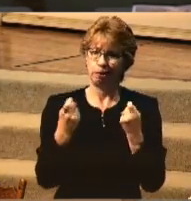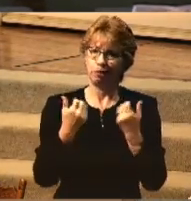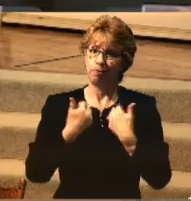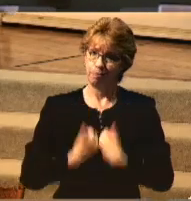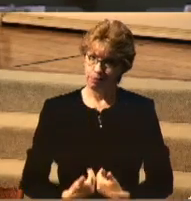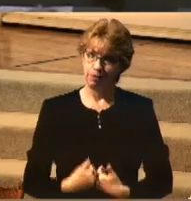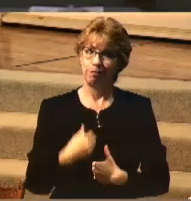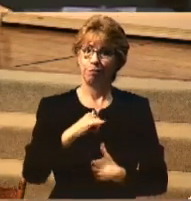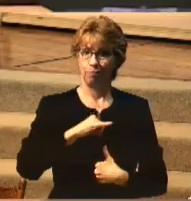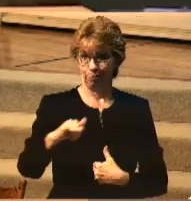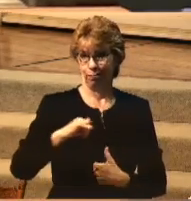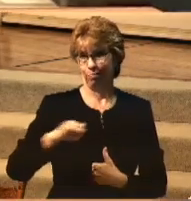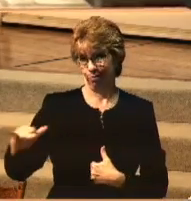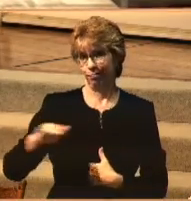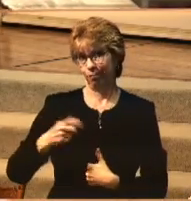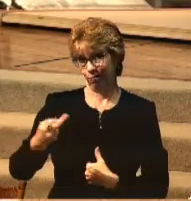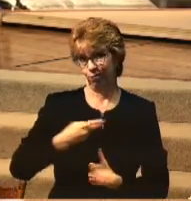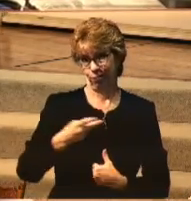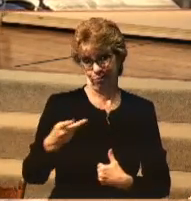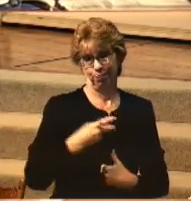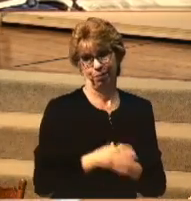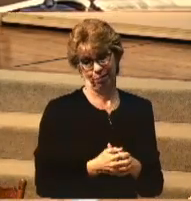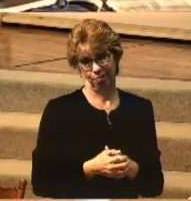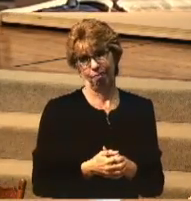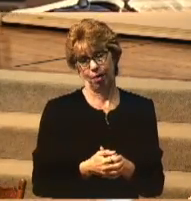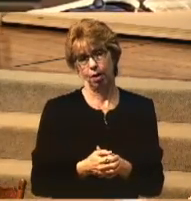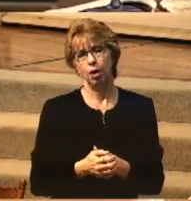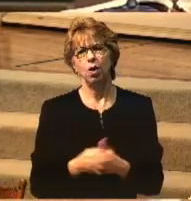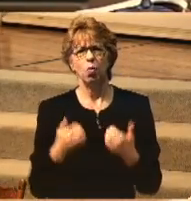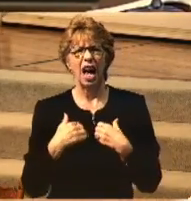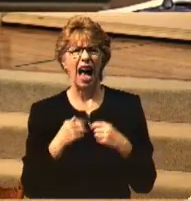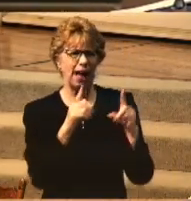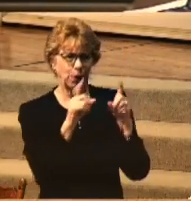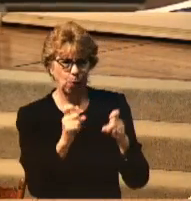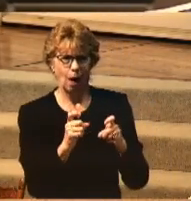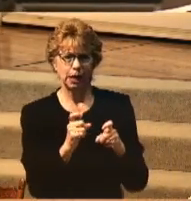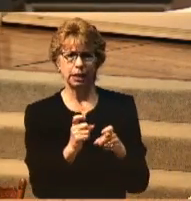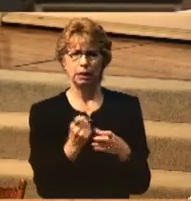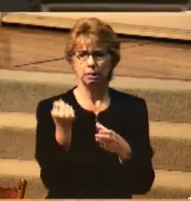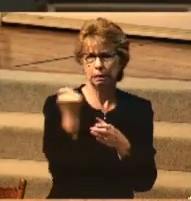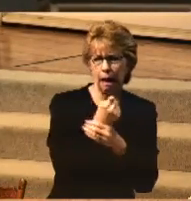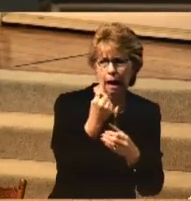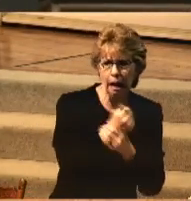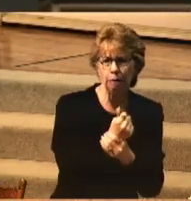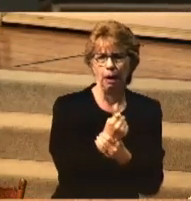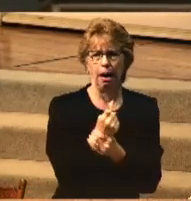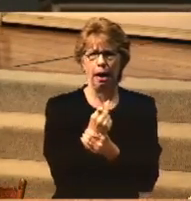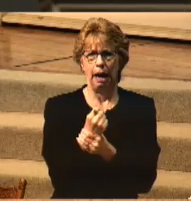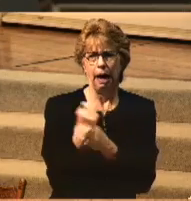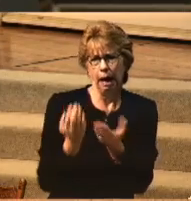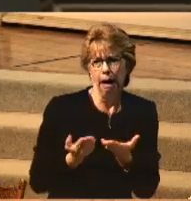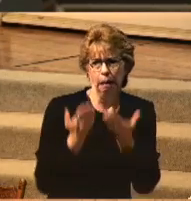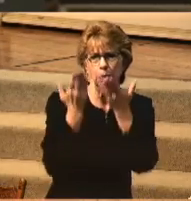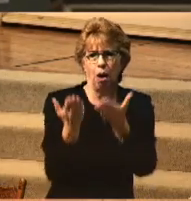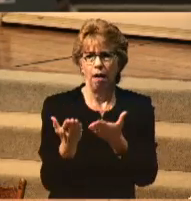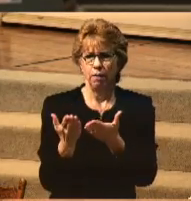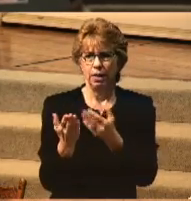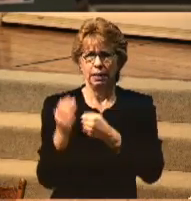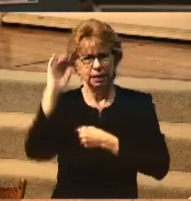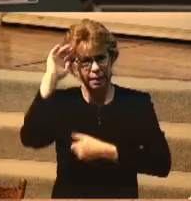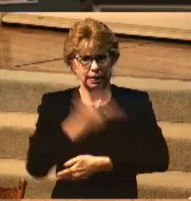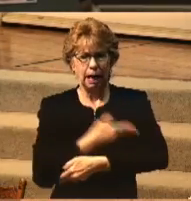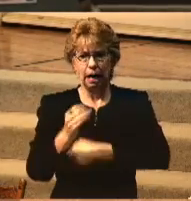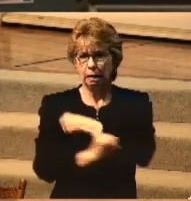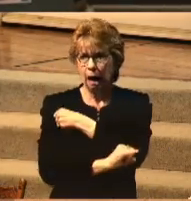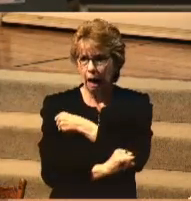When God the Father, we had the question about Abraham offering Isaac there on Mount Moriah. And the question